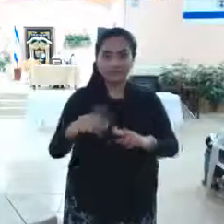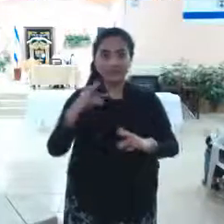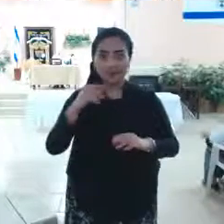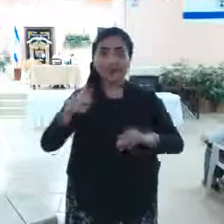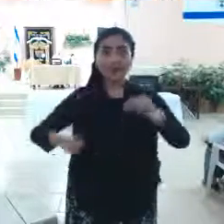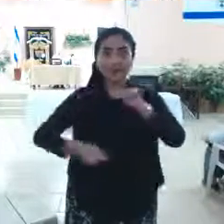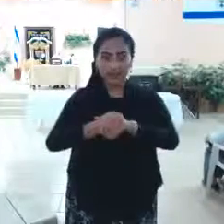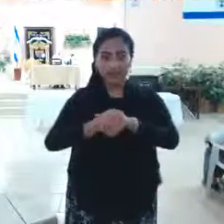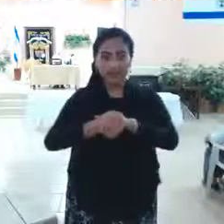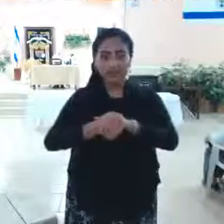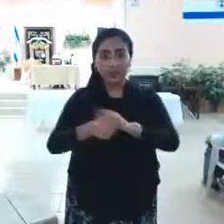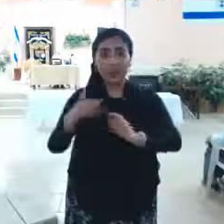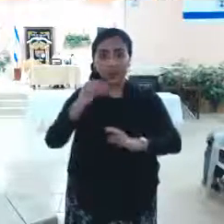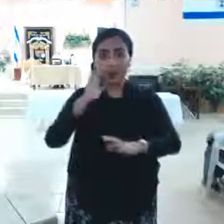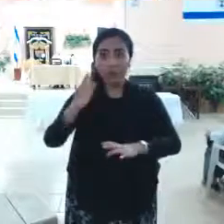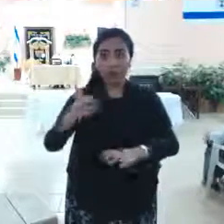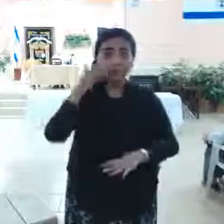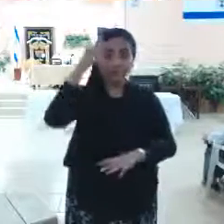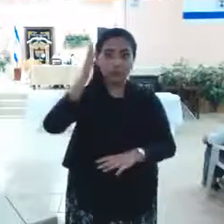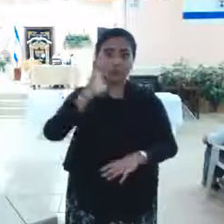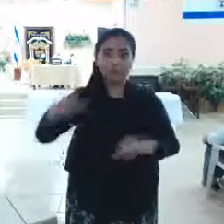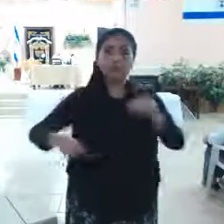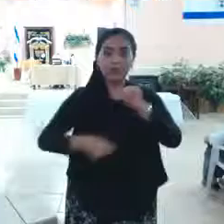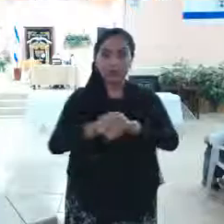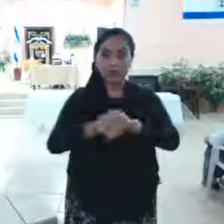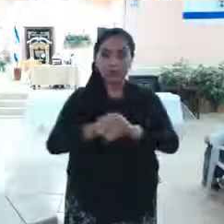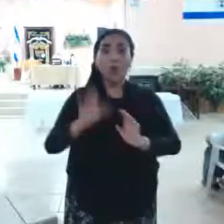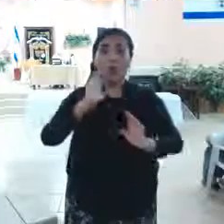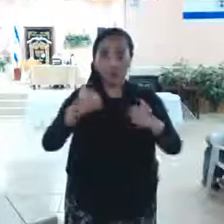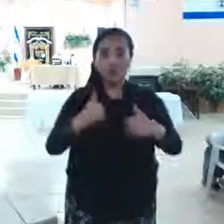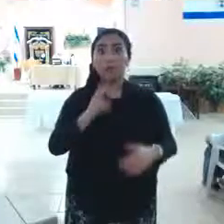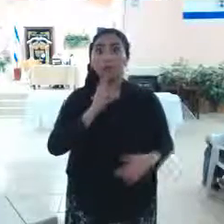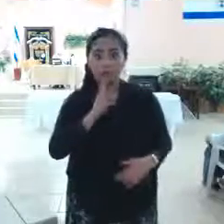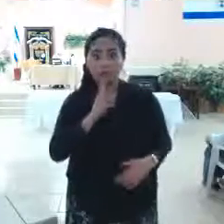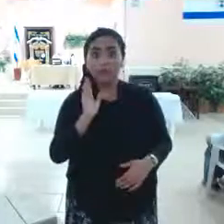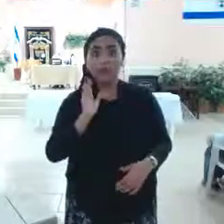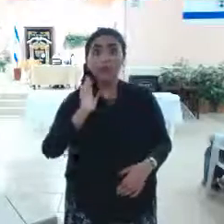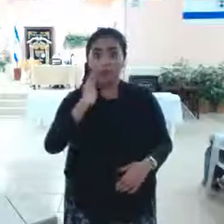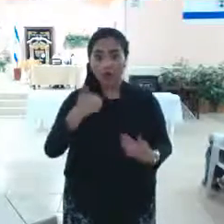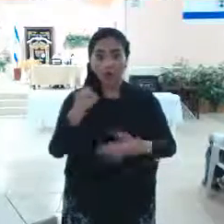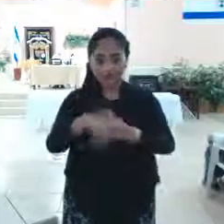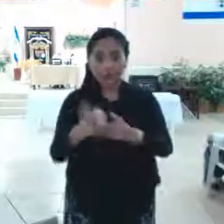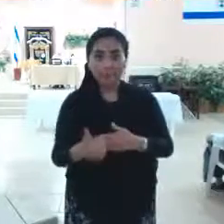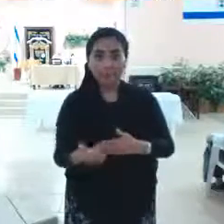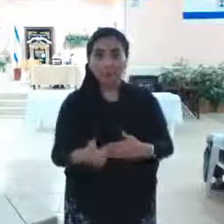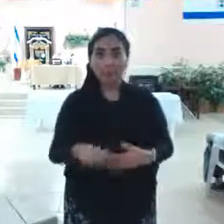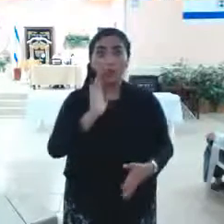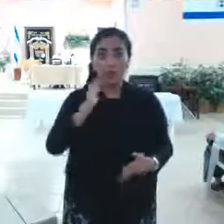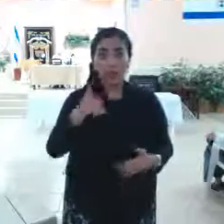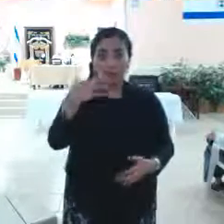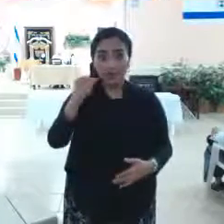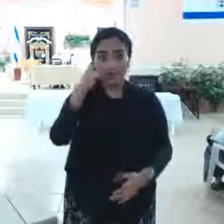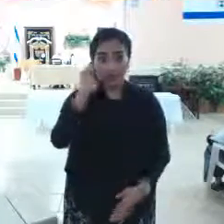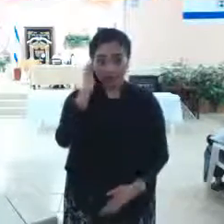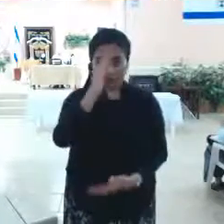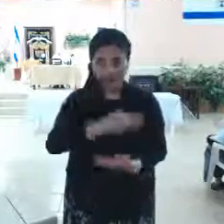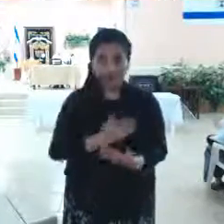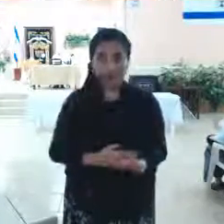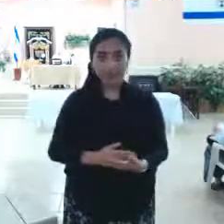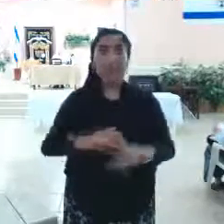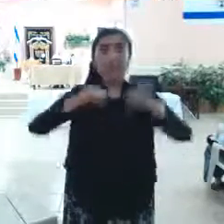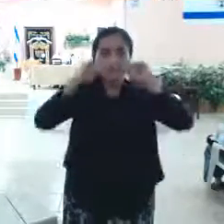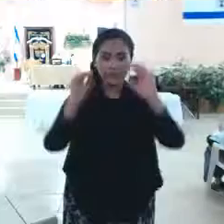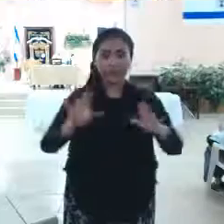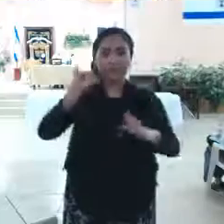blesses us and He keeps us, and He's going to keep us. And we're not going to lack of bread, water, no milk for